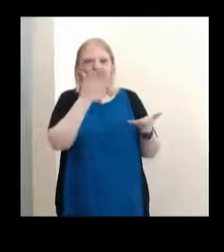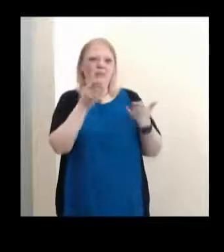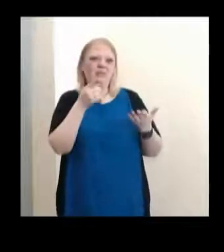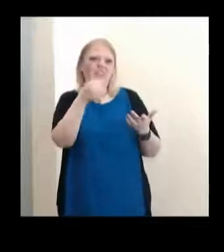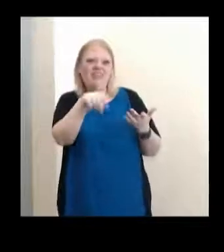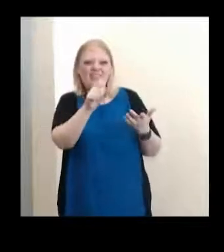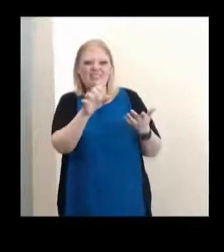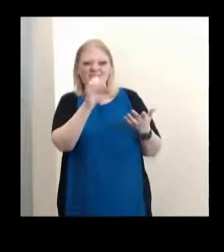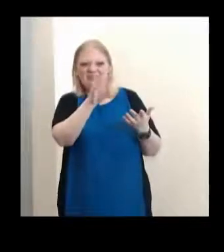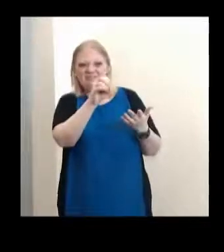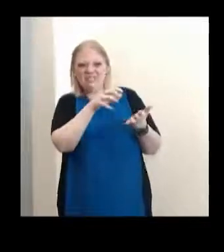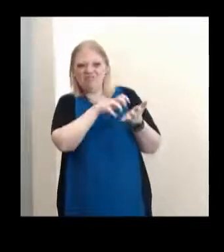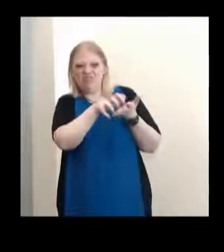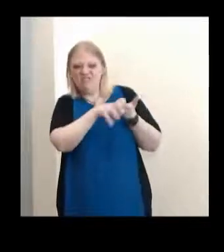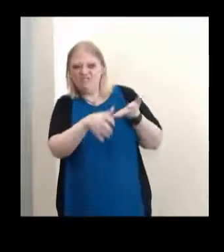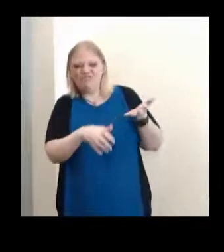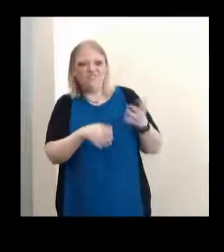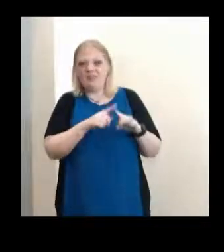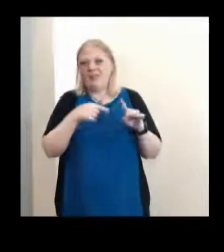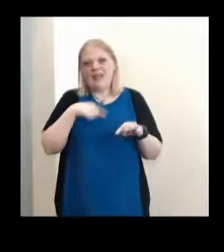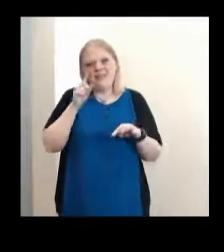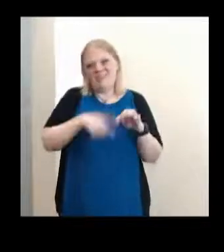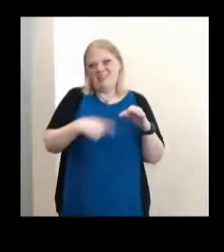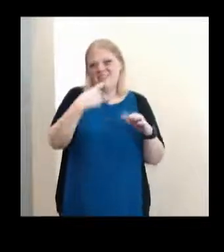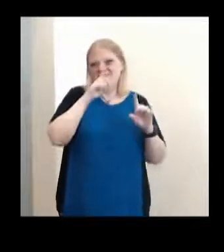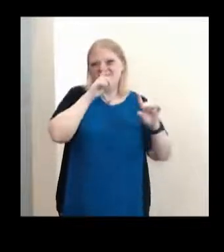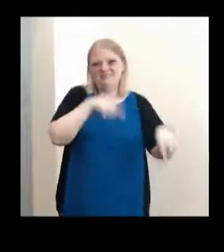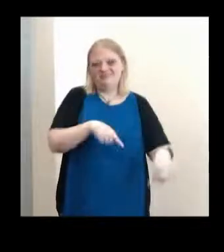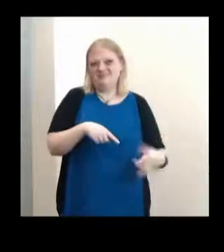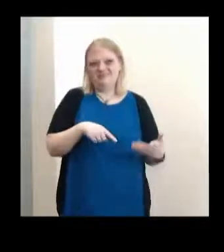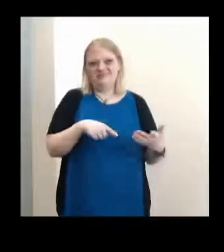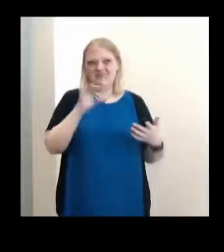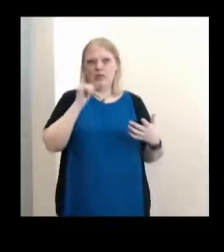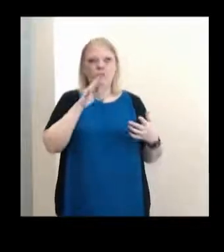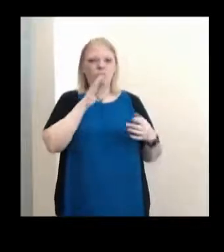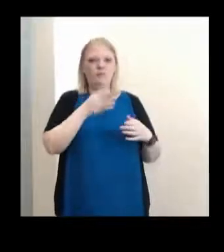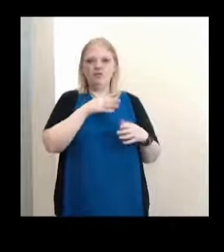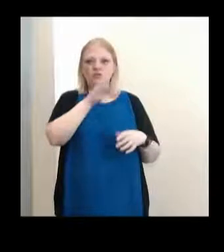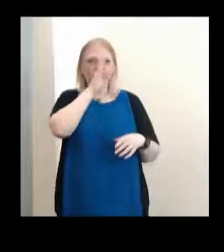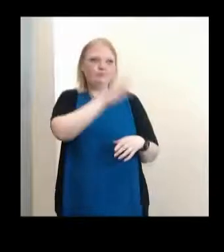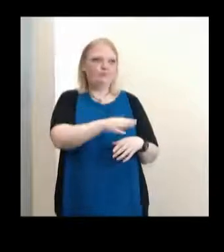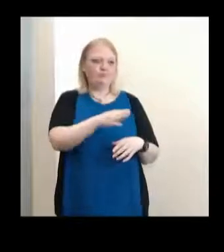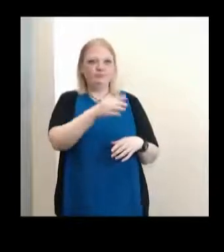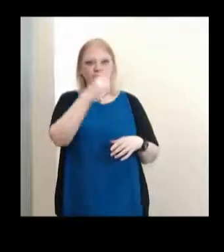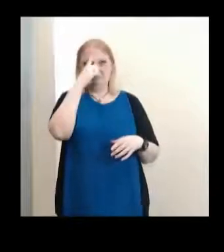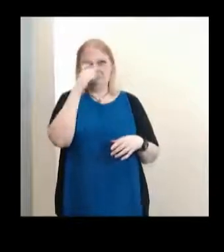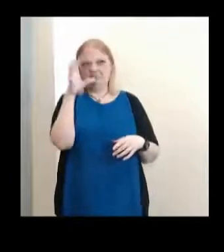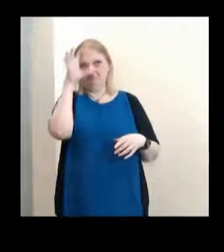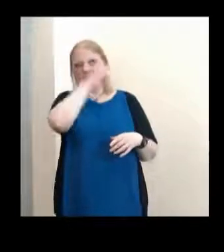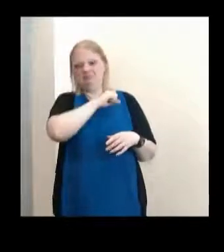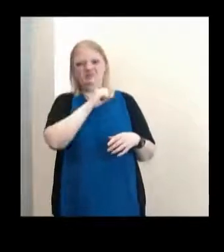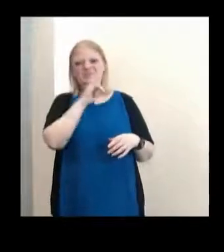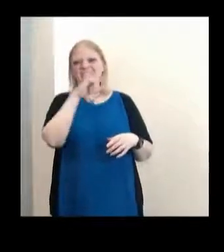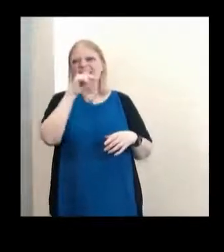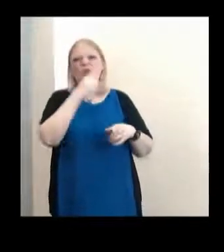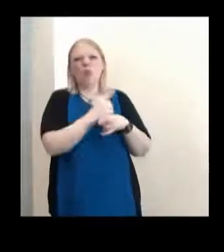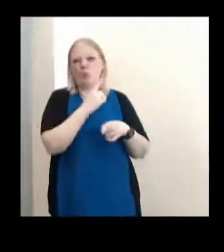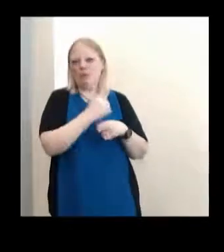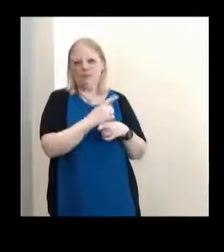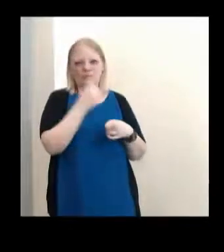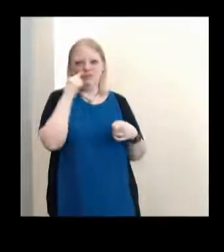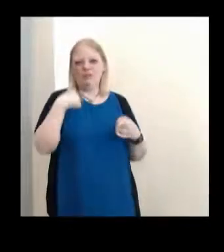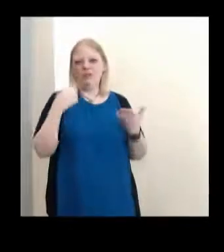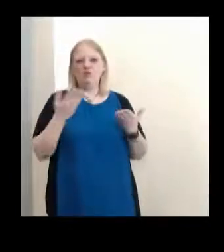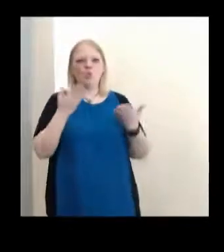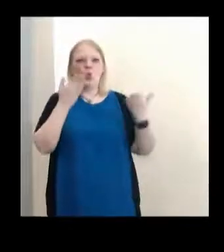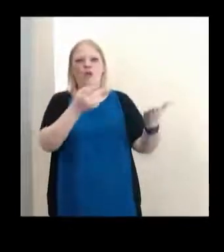you a ballpark. But I cannot give you an answer that would be pure speculation, and it would be inappropriate for me to